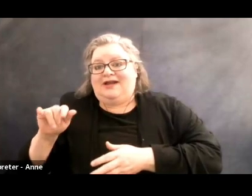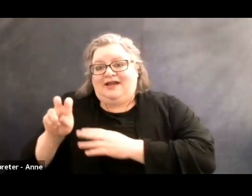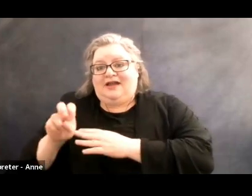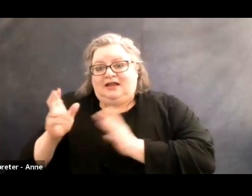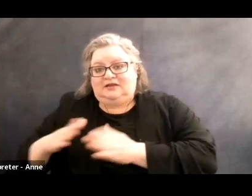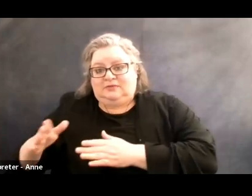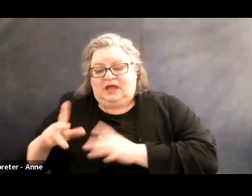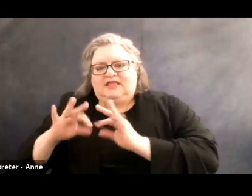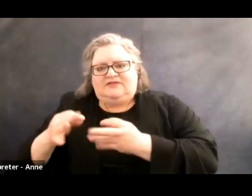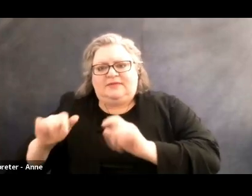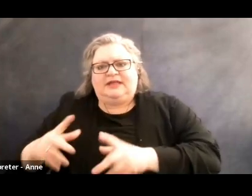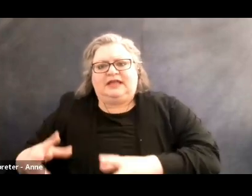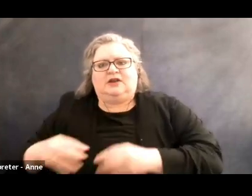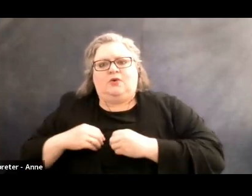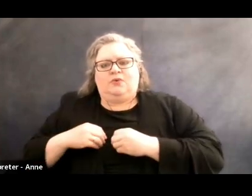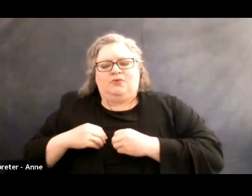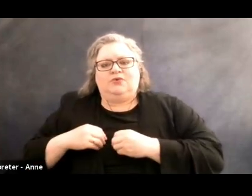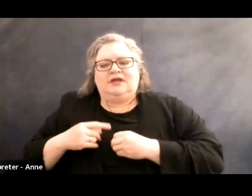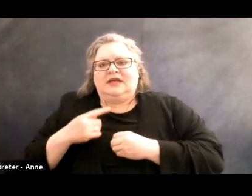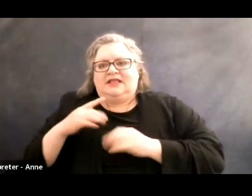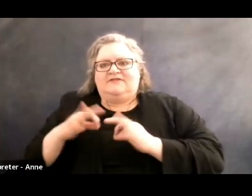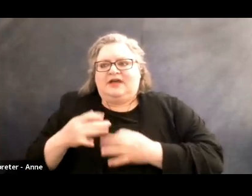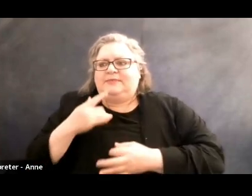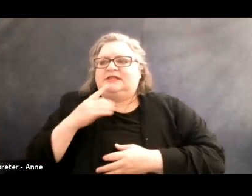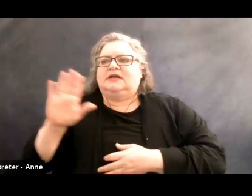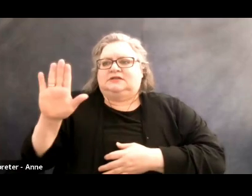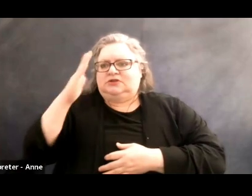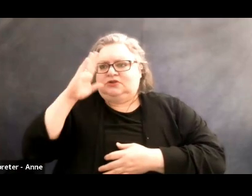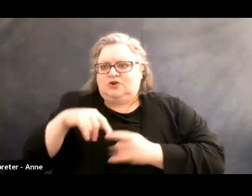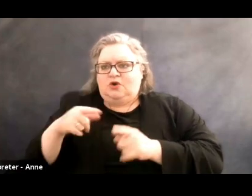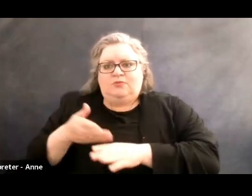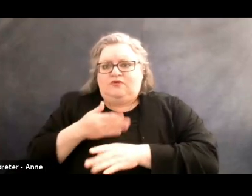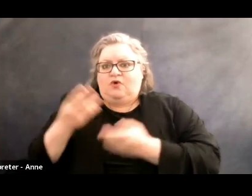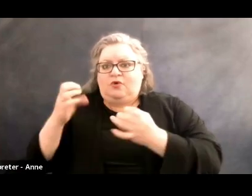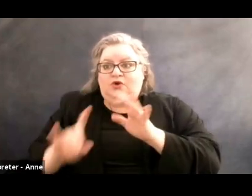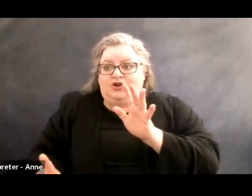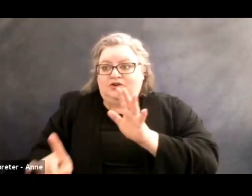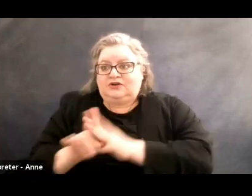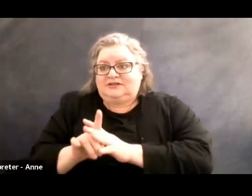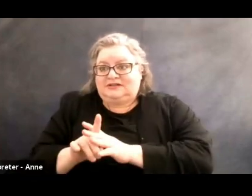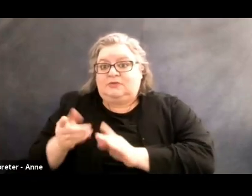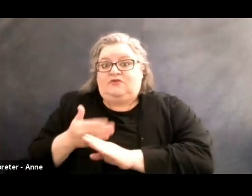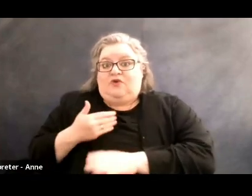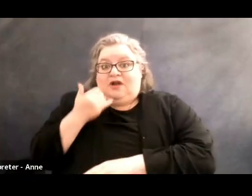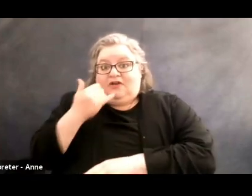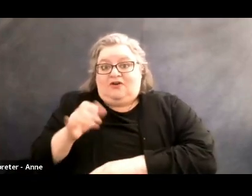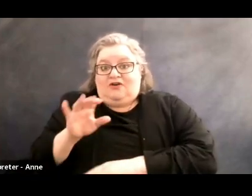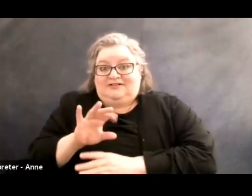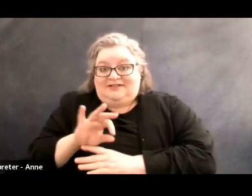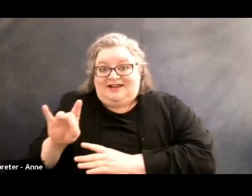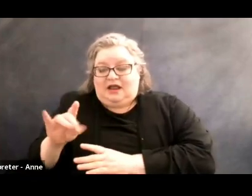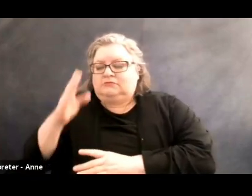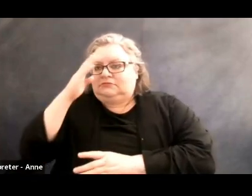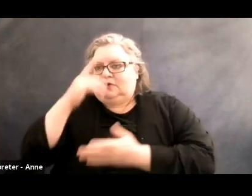own, and that the families can say, you know, I know what to do before I call 988. I know things